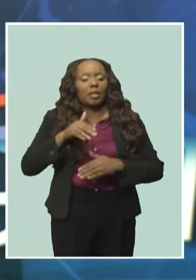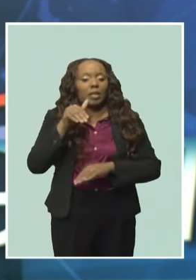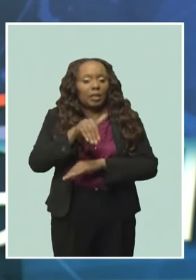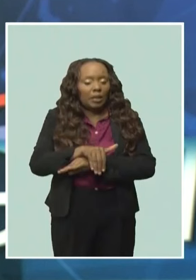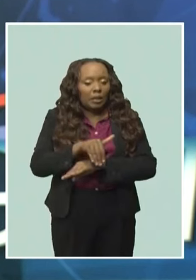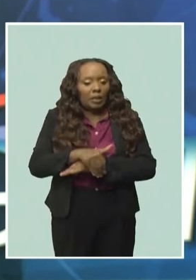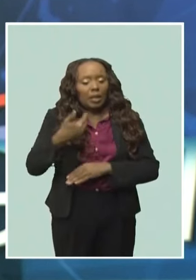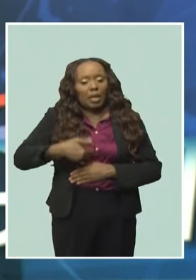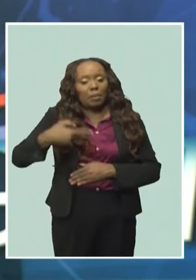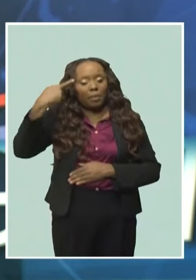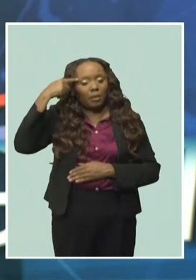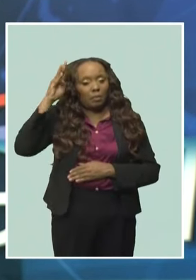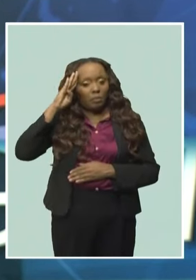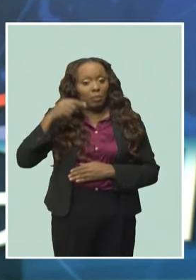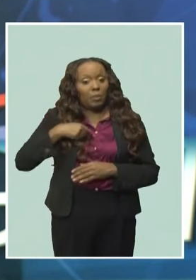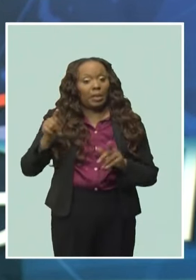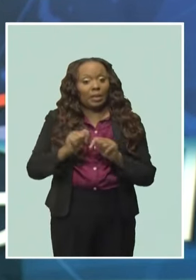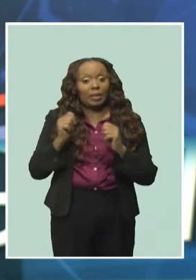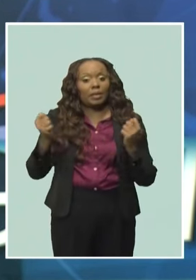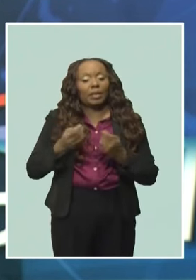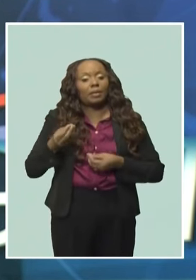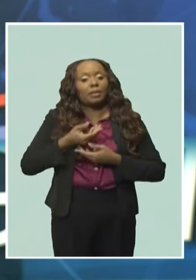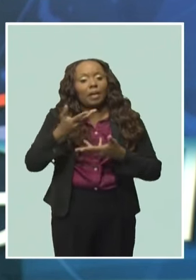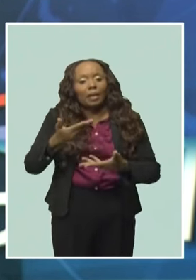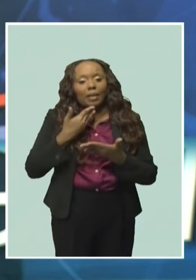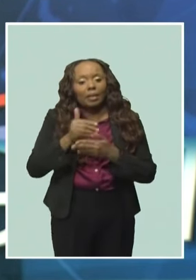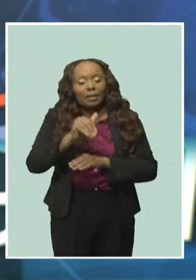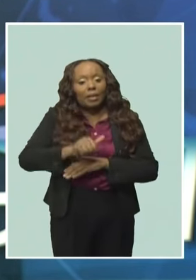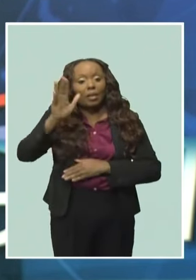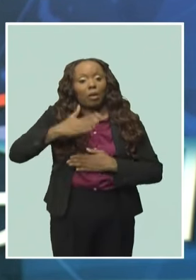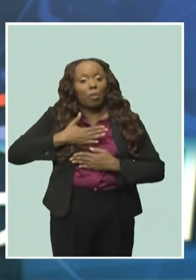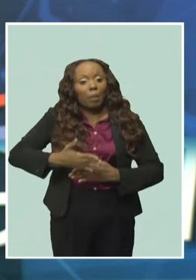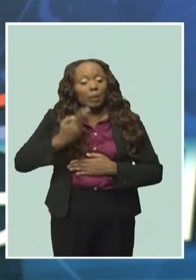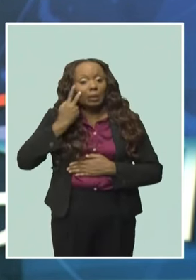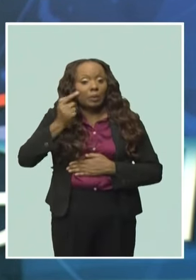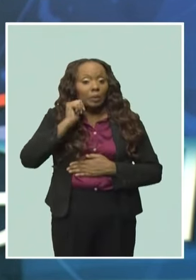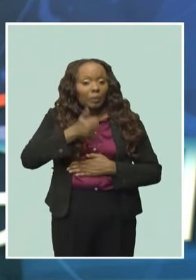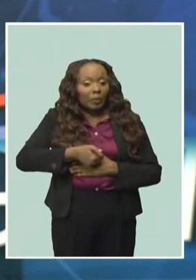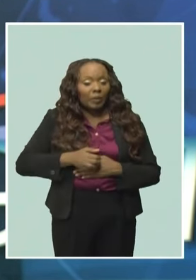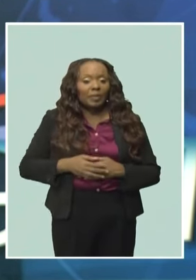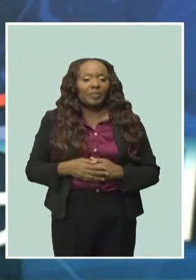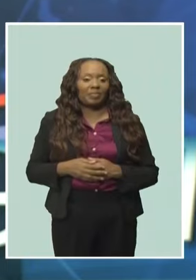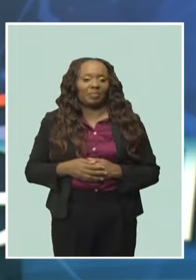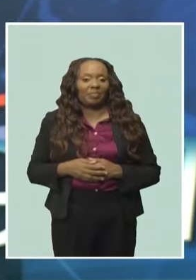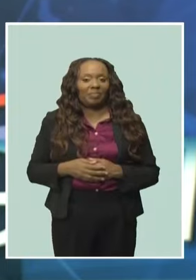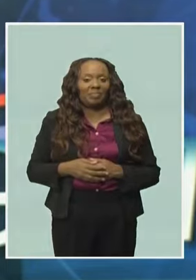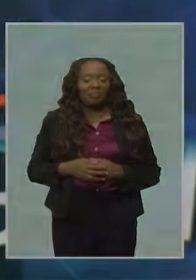it with us. I'm Pearson Bowen. For the crew, to all of you, good night. By God's will, we will see you tomorrow.